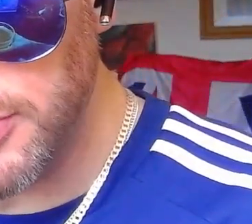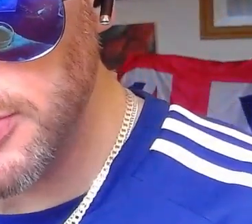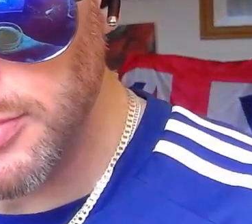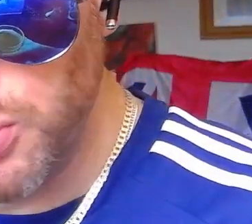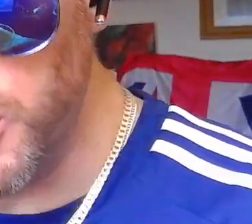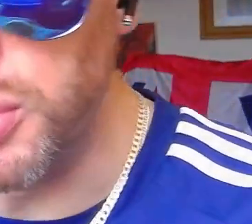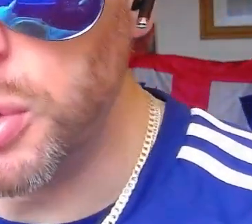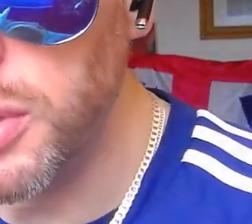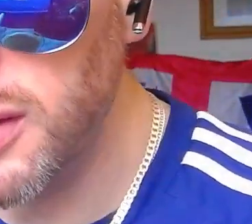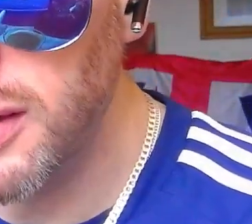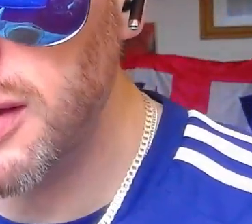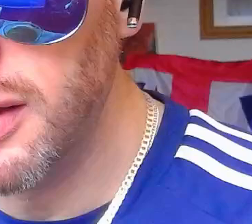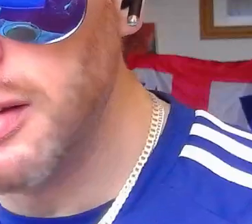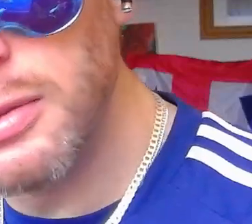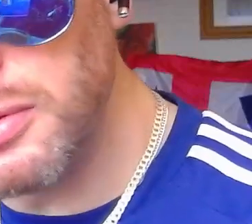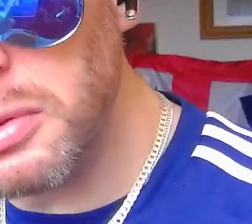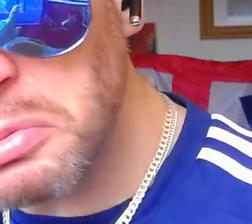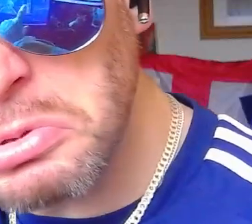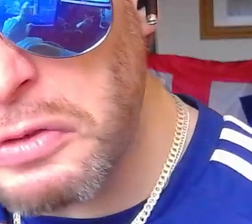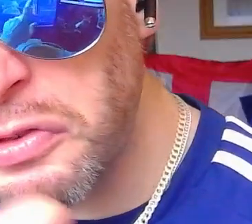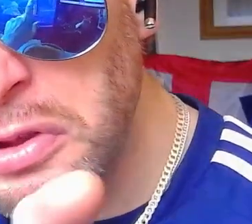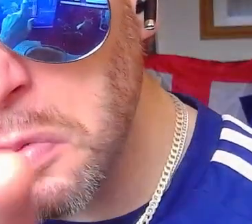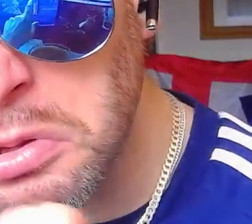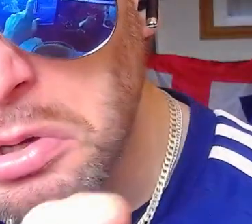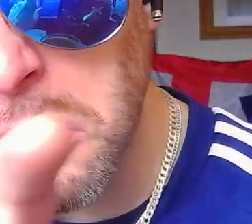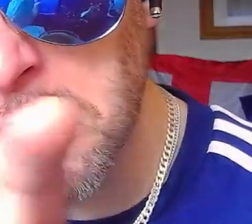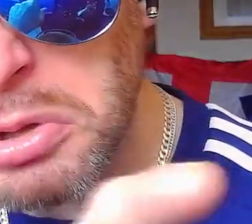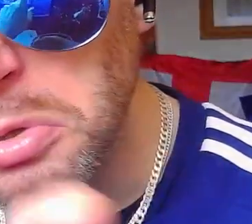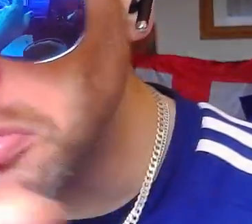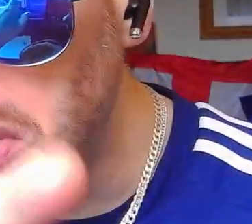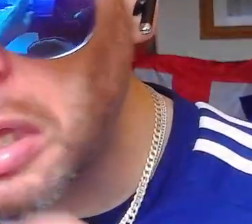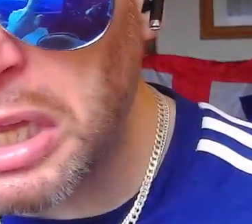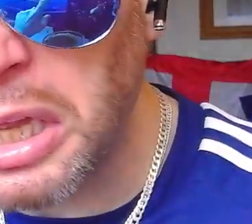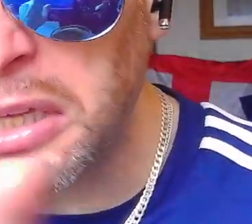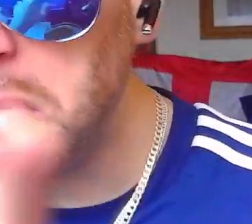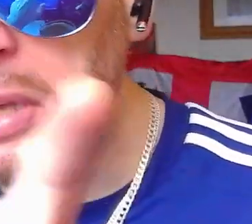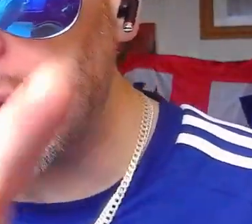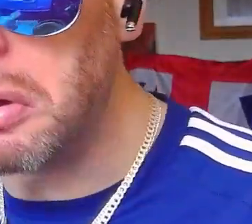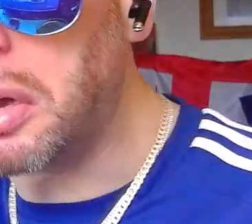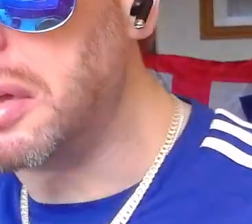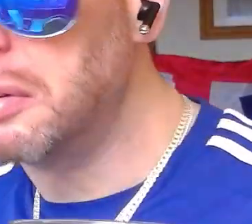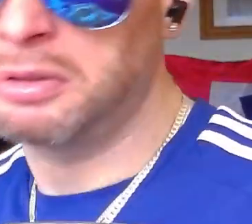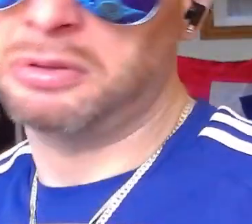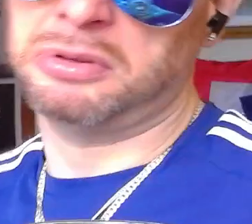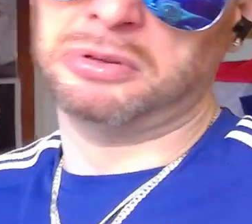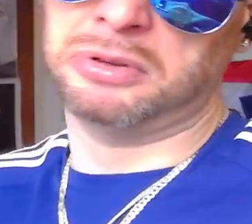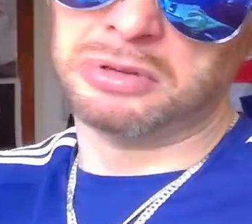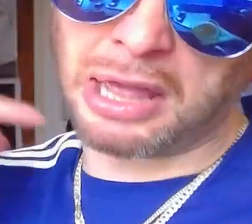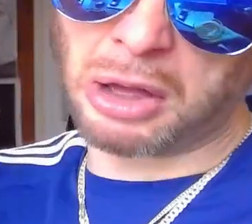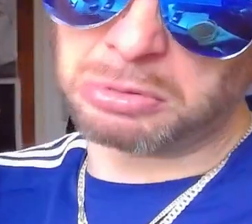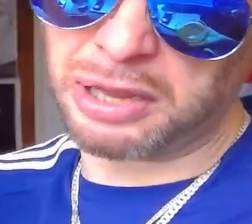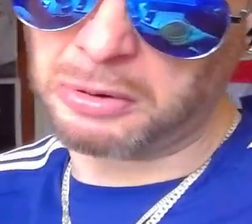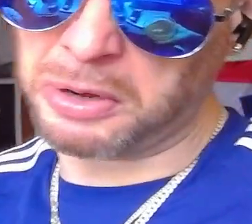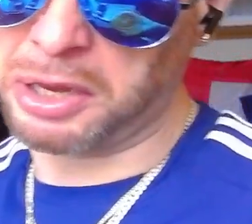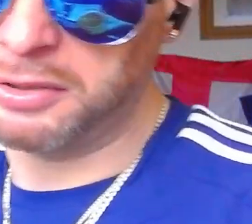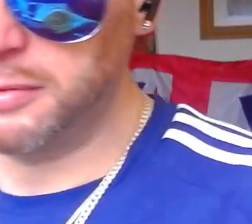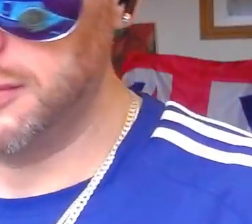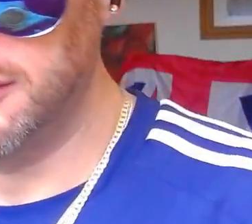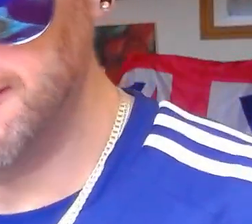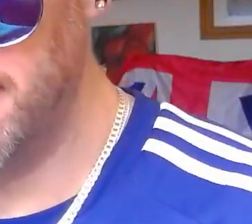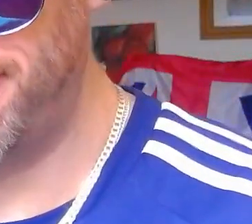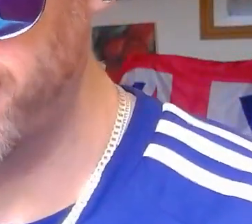God is. No you. Don't look for the word of God in you. Nah, you ain't got it. I'll tell